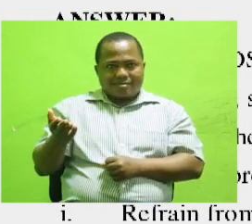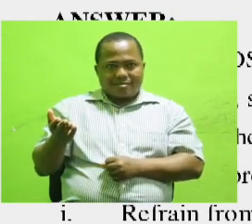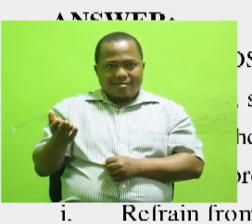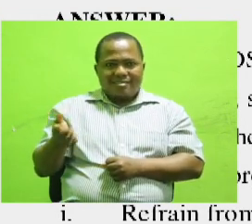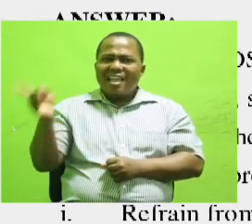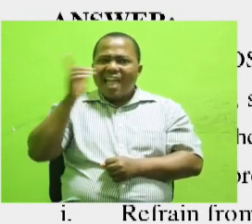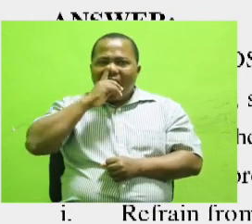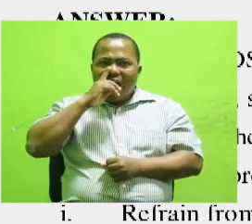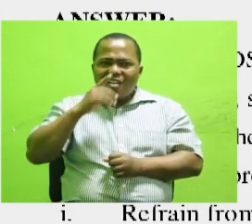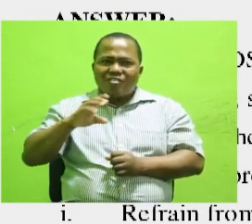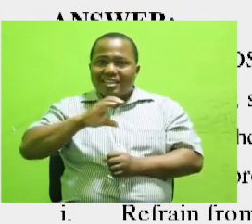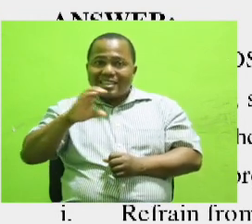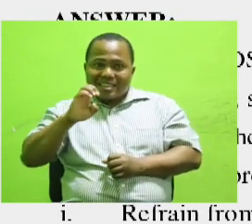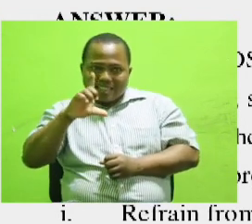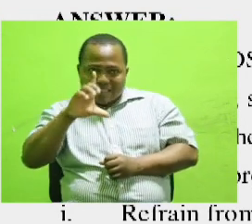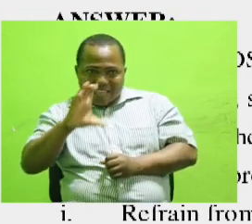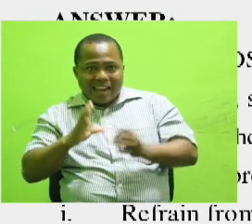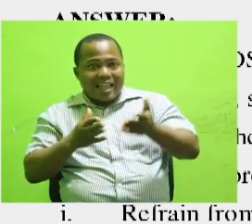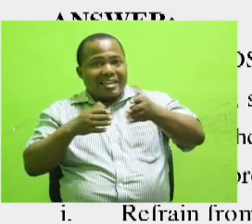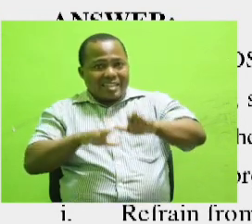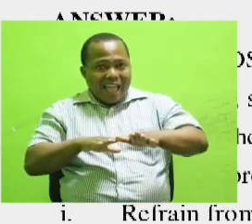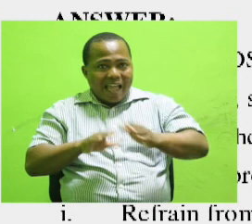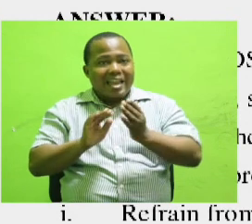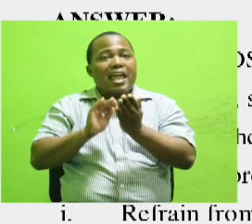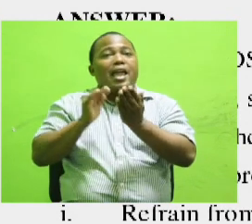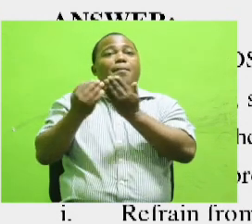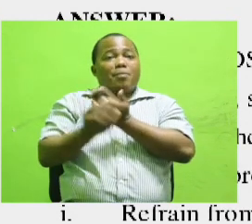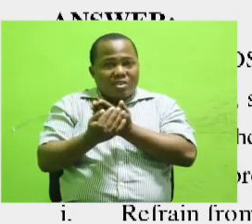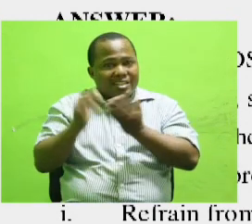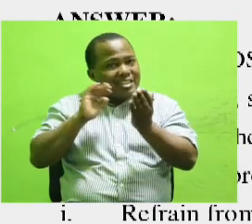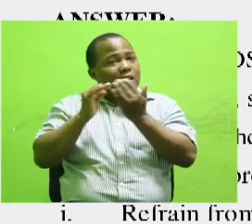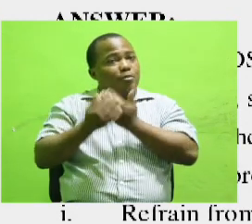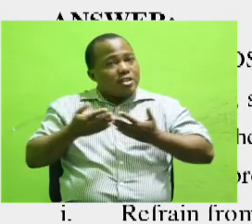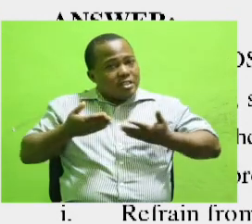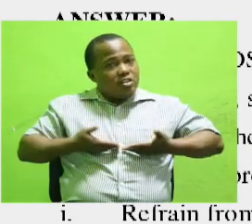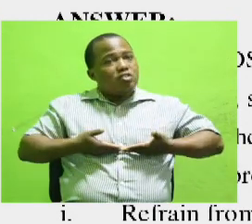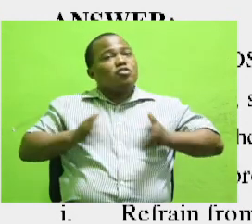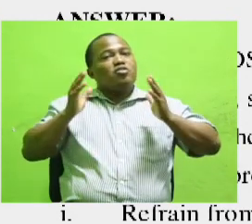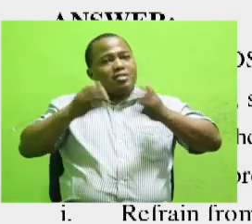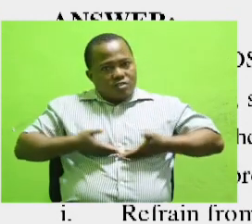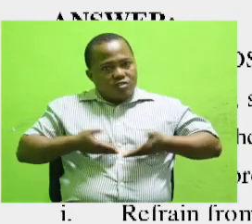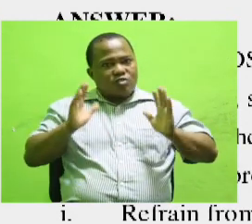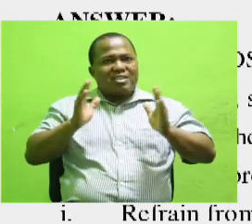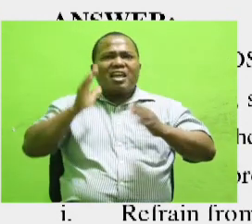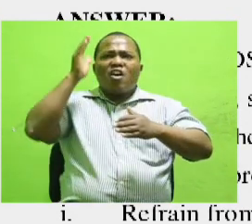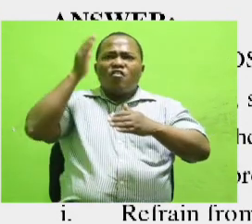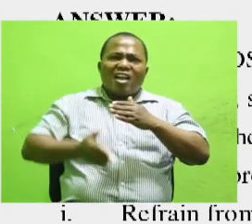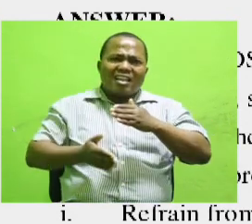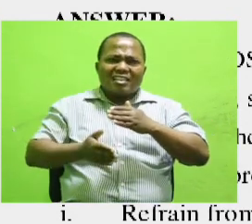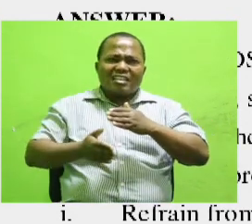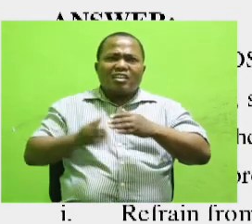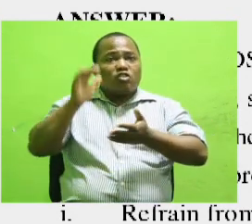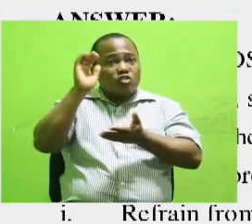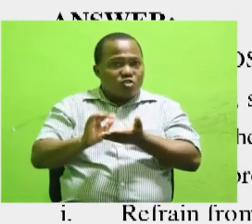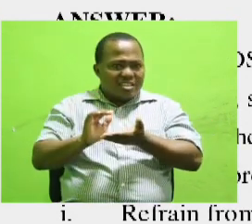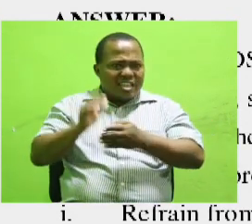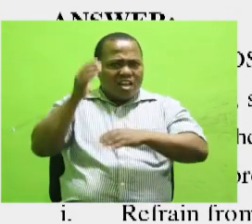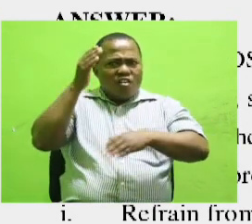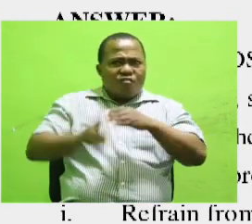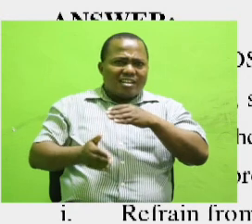every cell dies, the immunity is reduced. Finally, when a person has